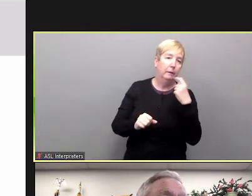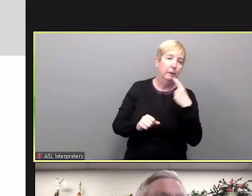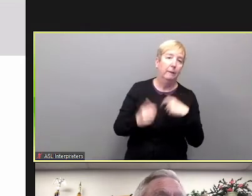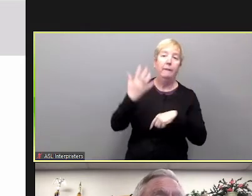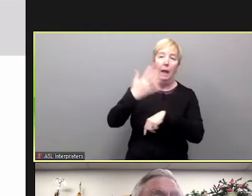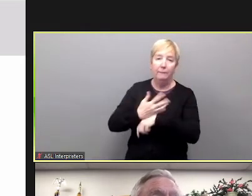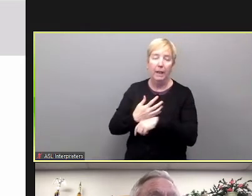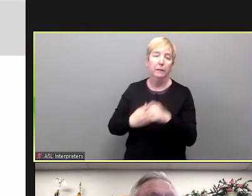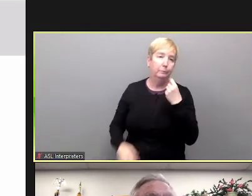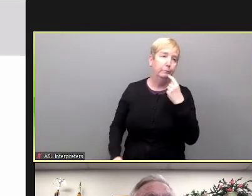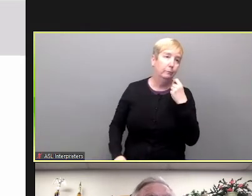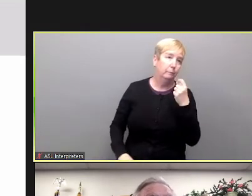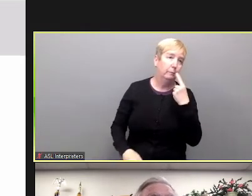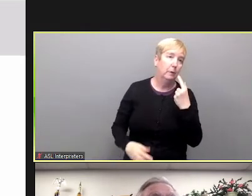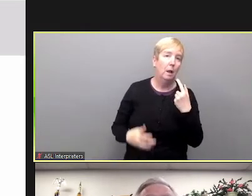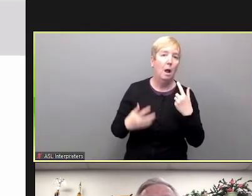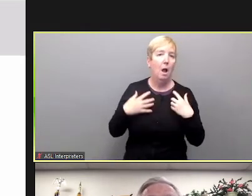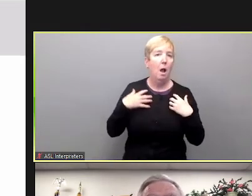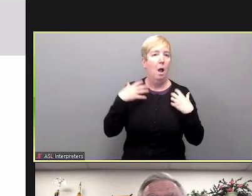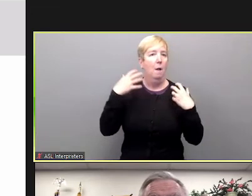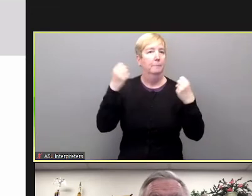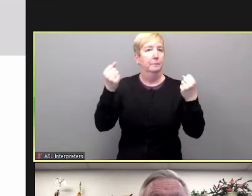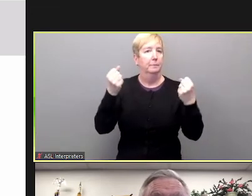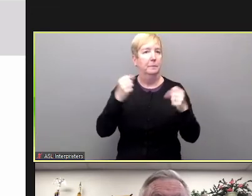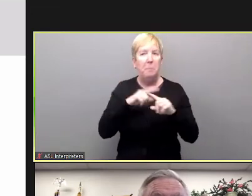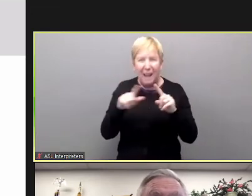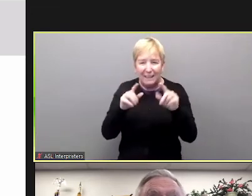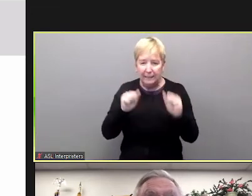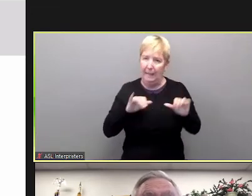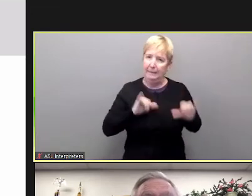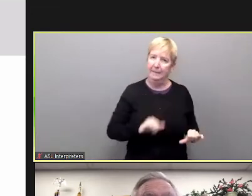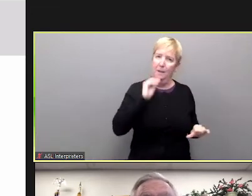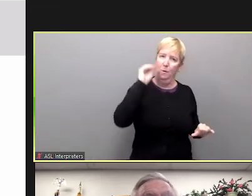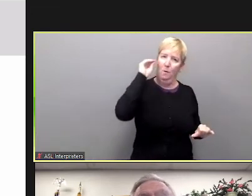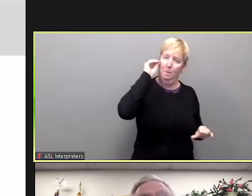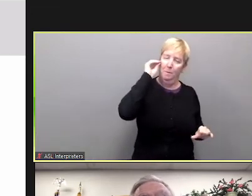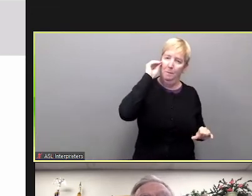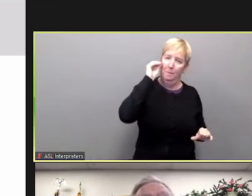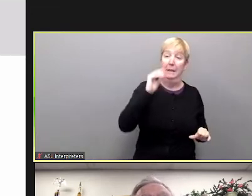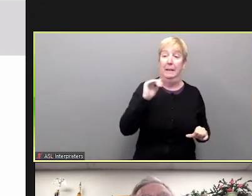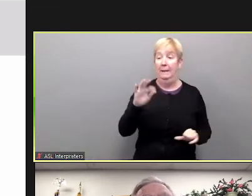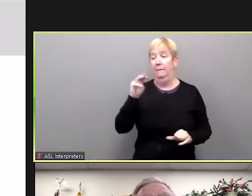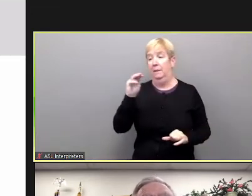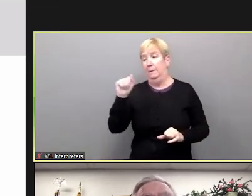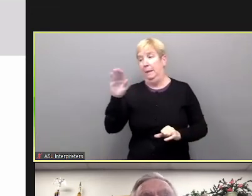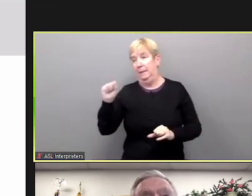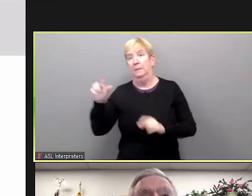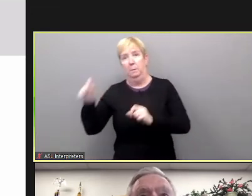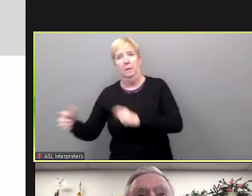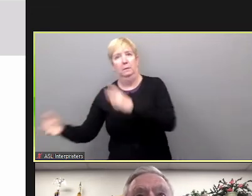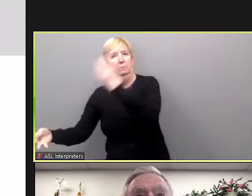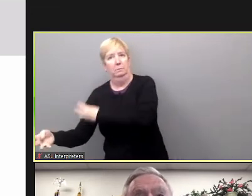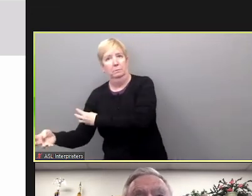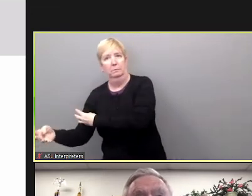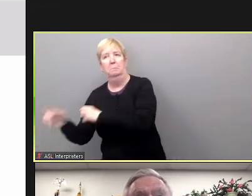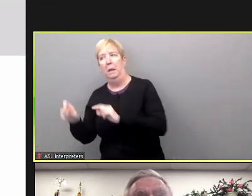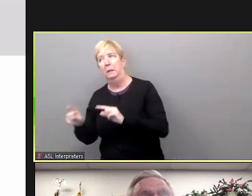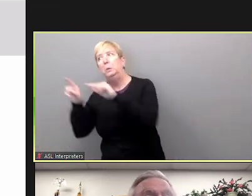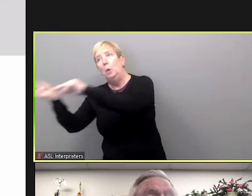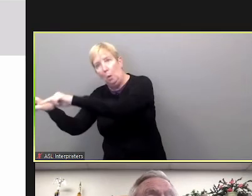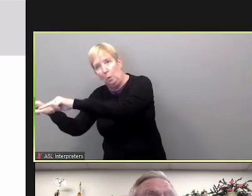as the supply of this drug increases, because it will not be sufficient. It's not enough to equal the number of monoclonal